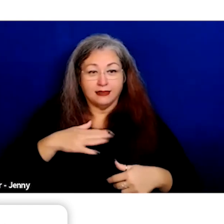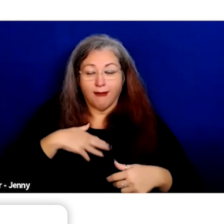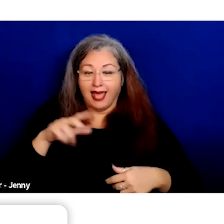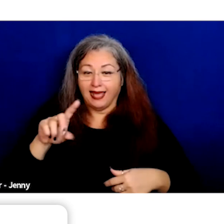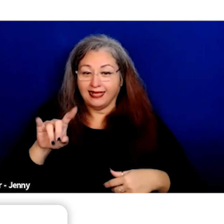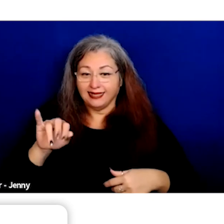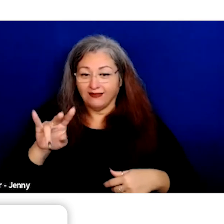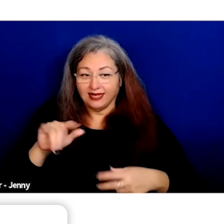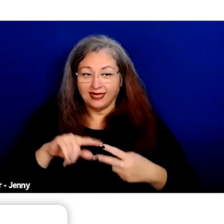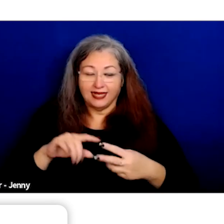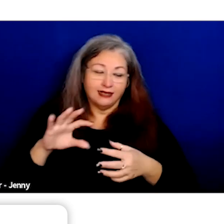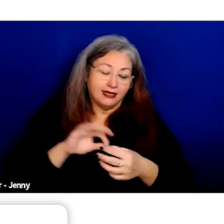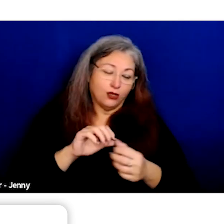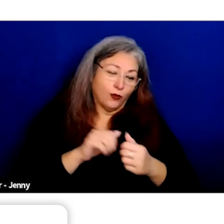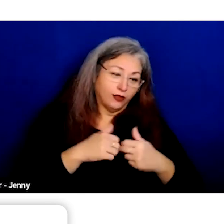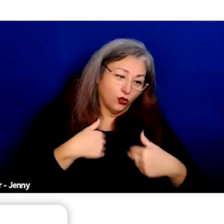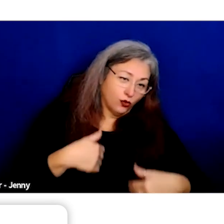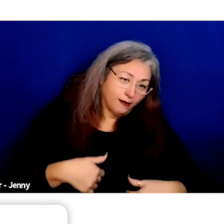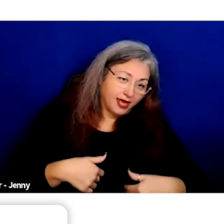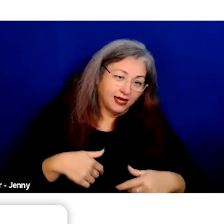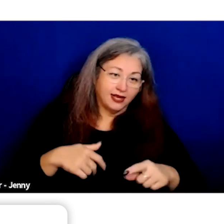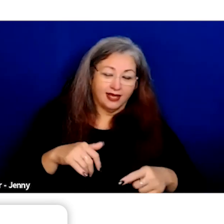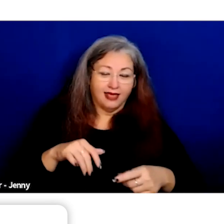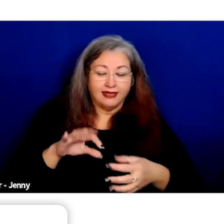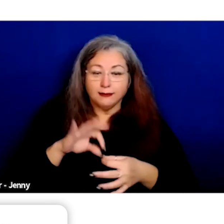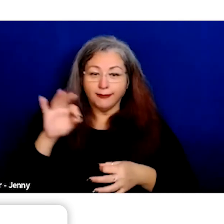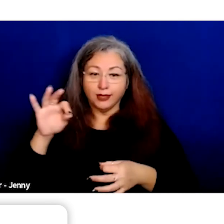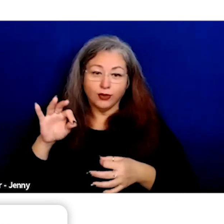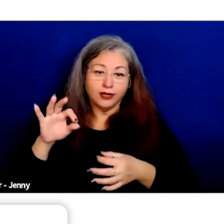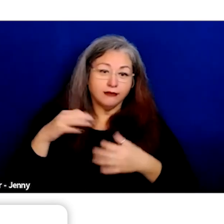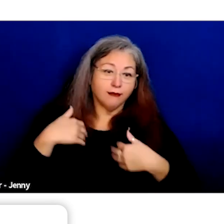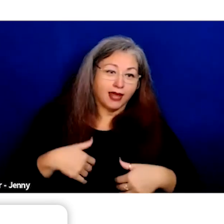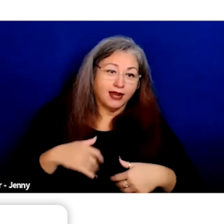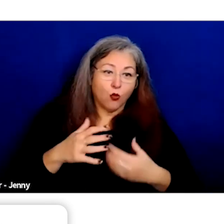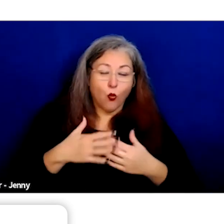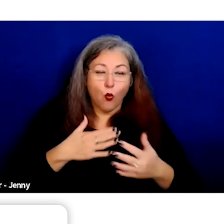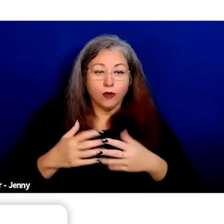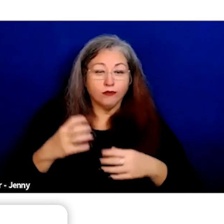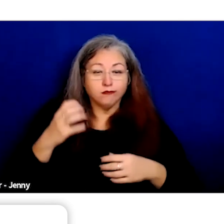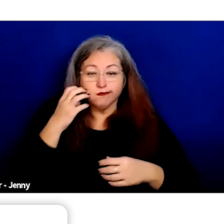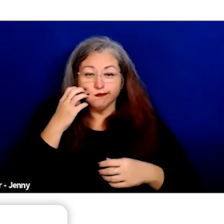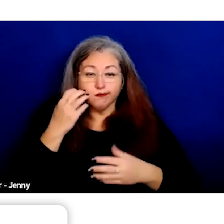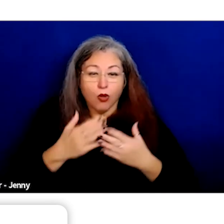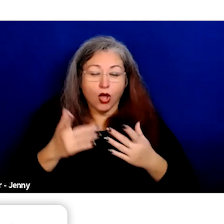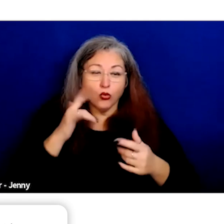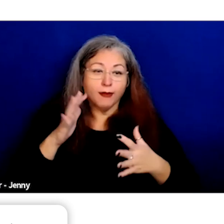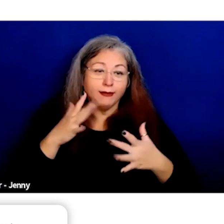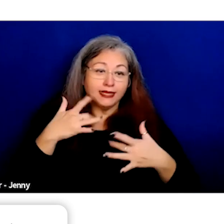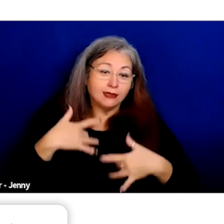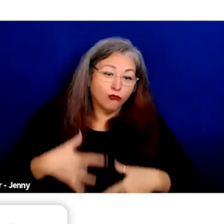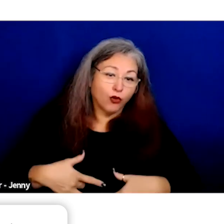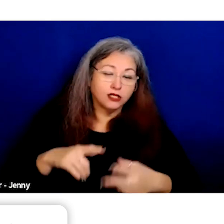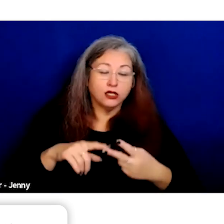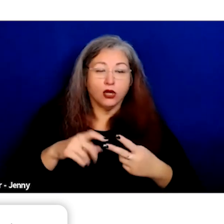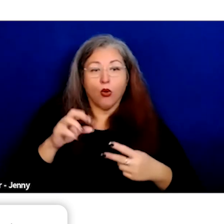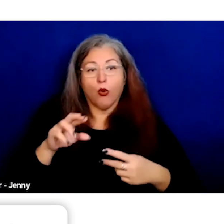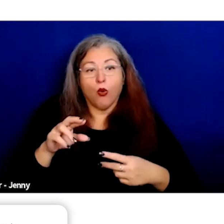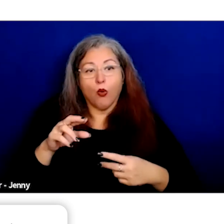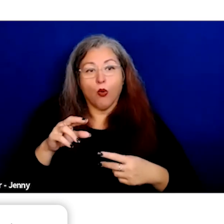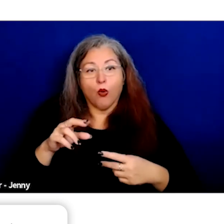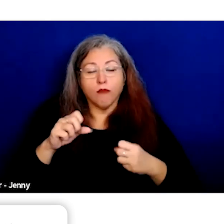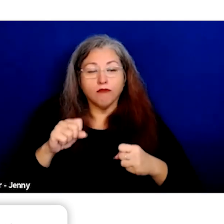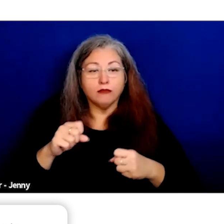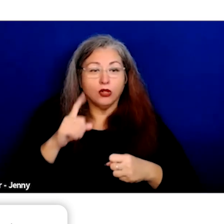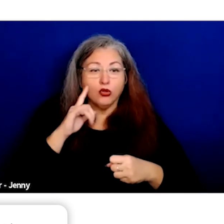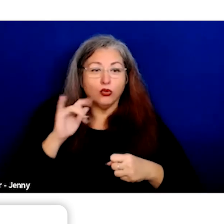is my humanity. And the dense parts of myself that may look like depression, the dense parts of myself that